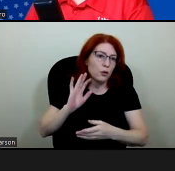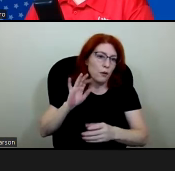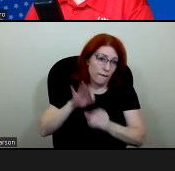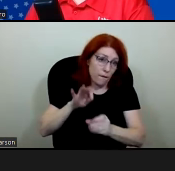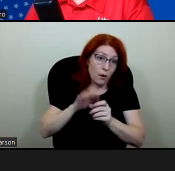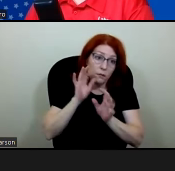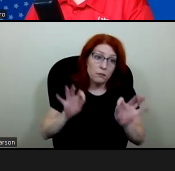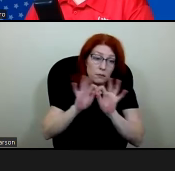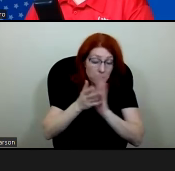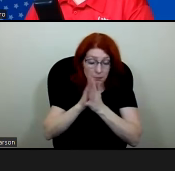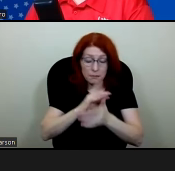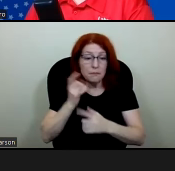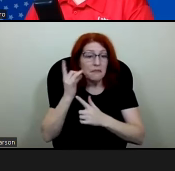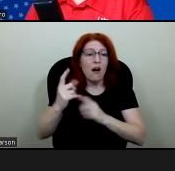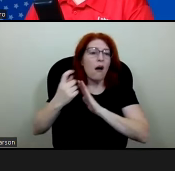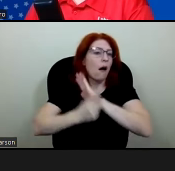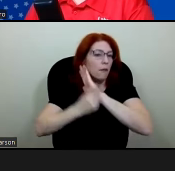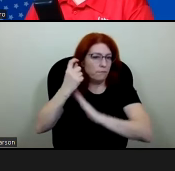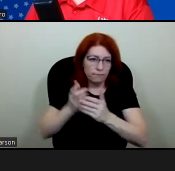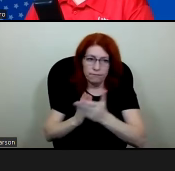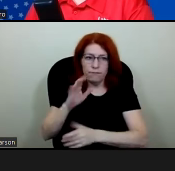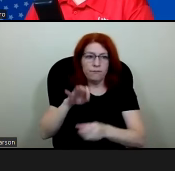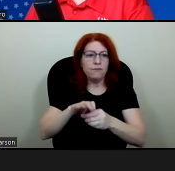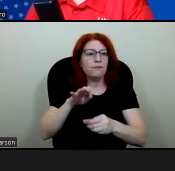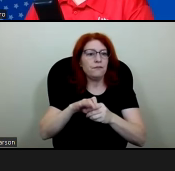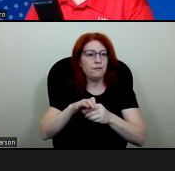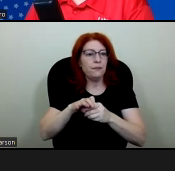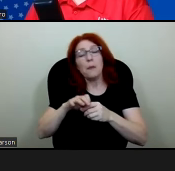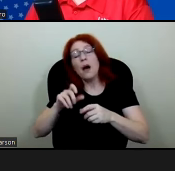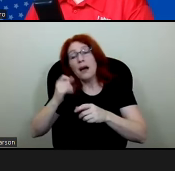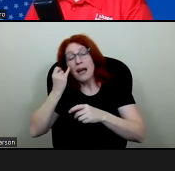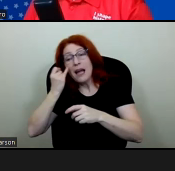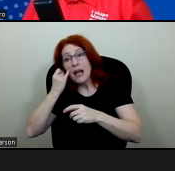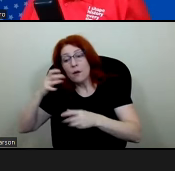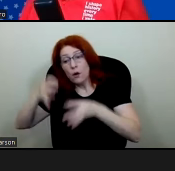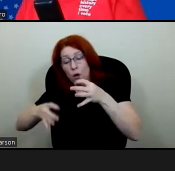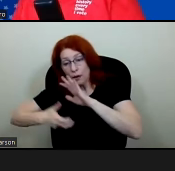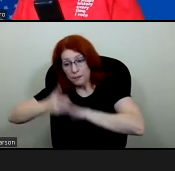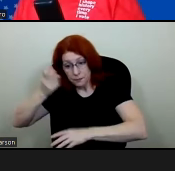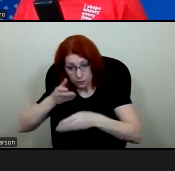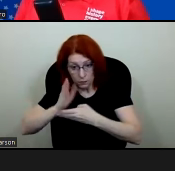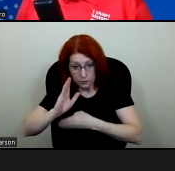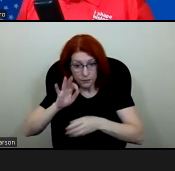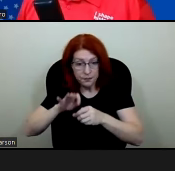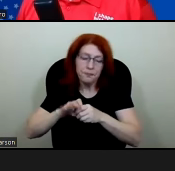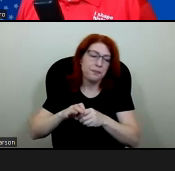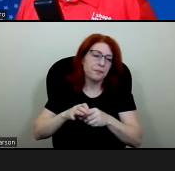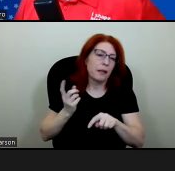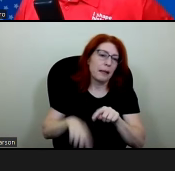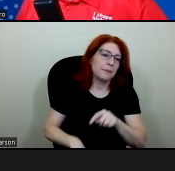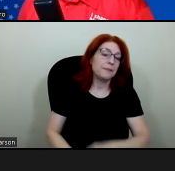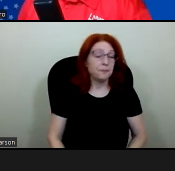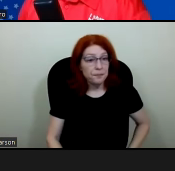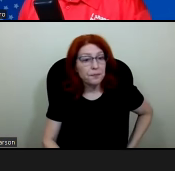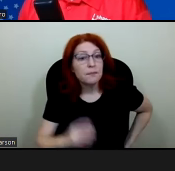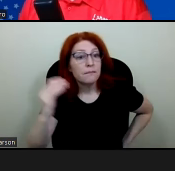When you turn 18, you automatically have the right to vote unless the court has taken your right away to vote. All right, next one,